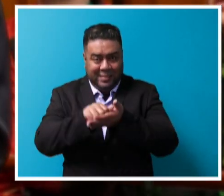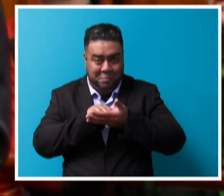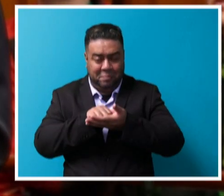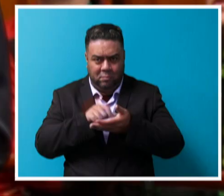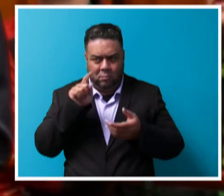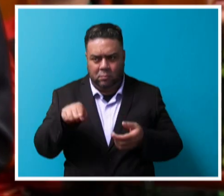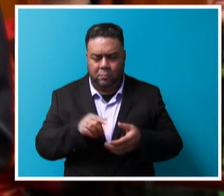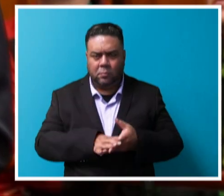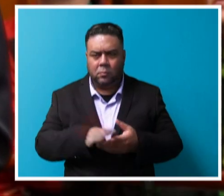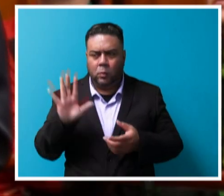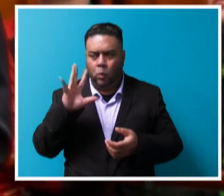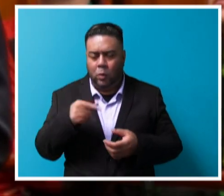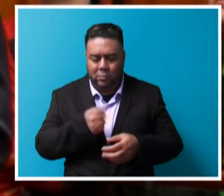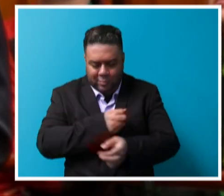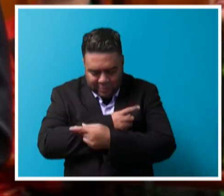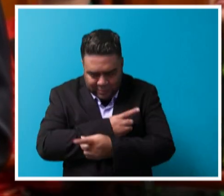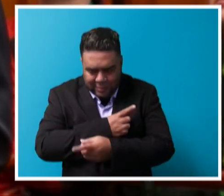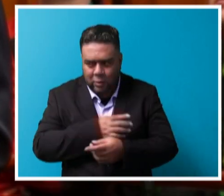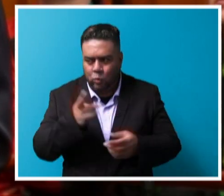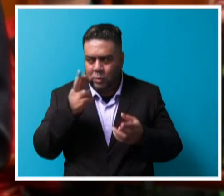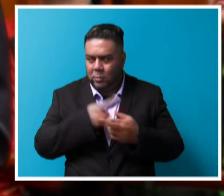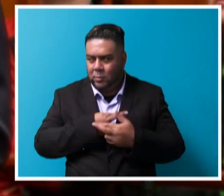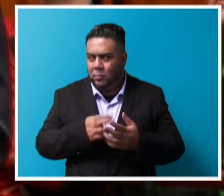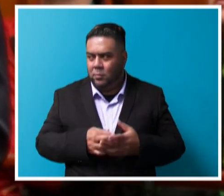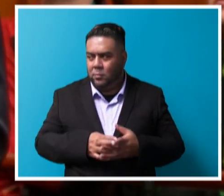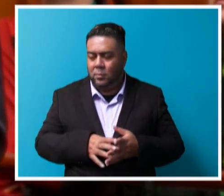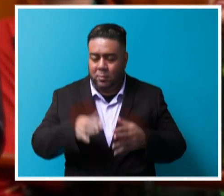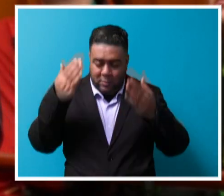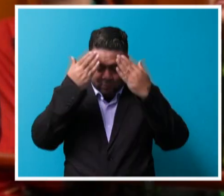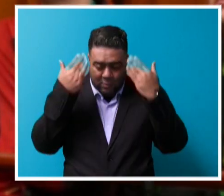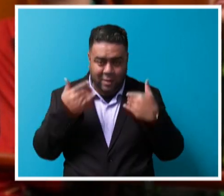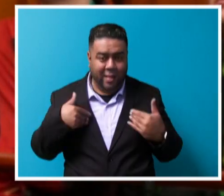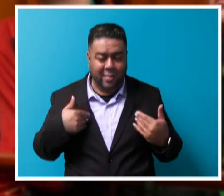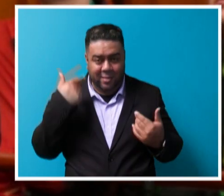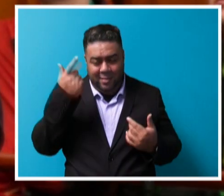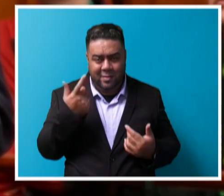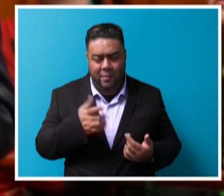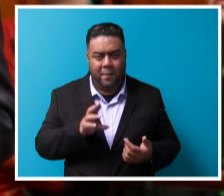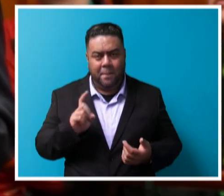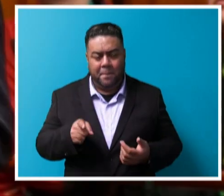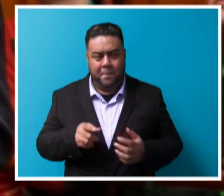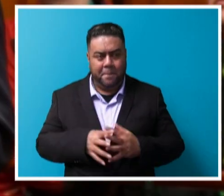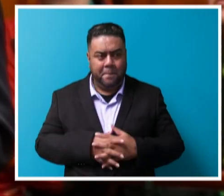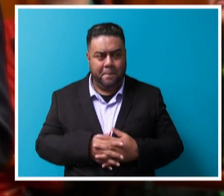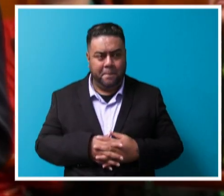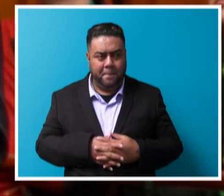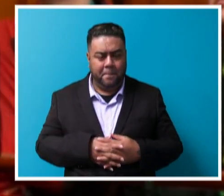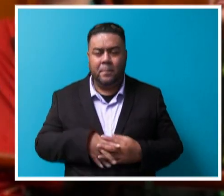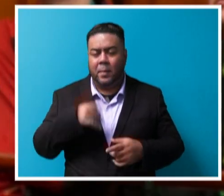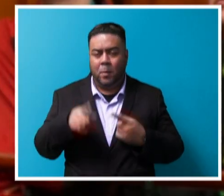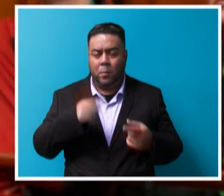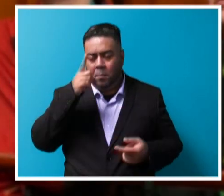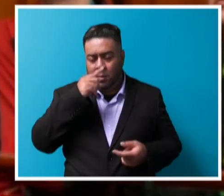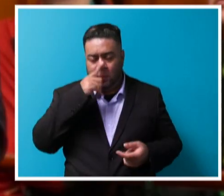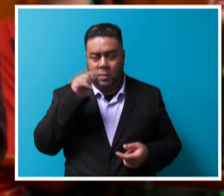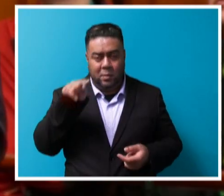is treated with dignity and respect. Mr. Speaker, healthcare is ultimately about people. That